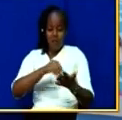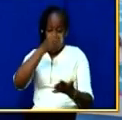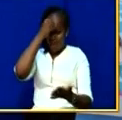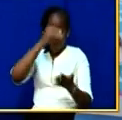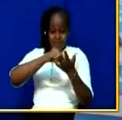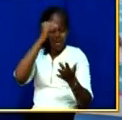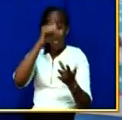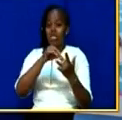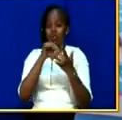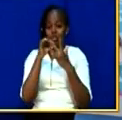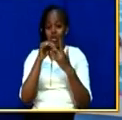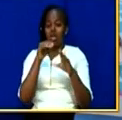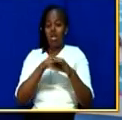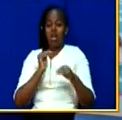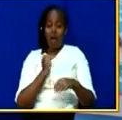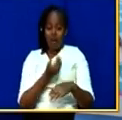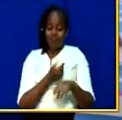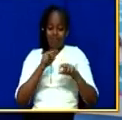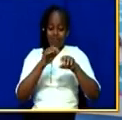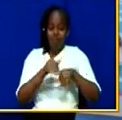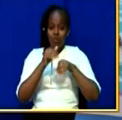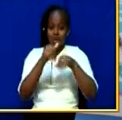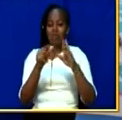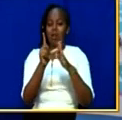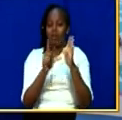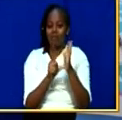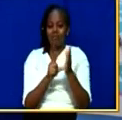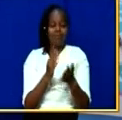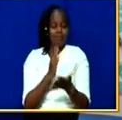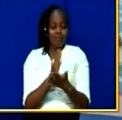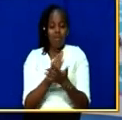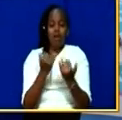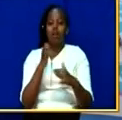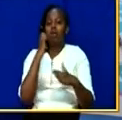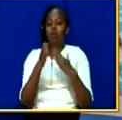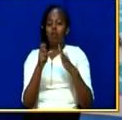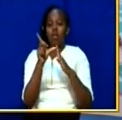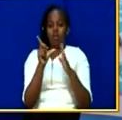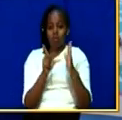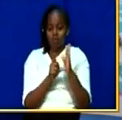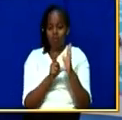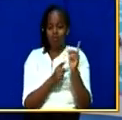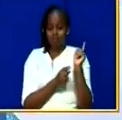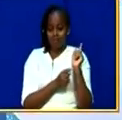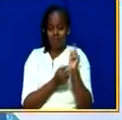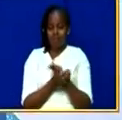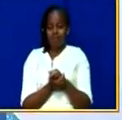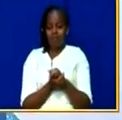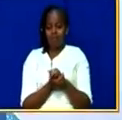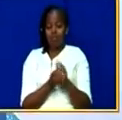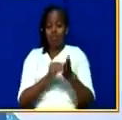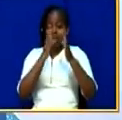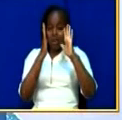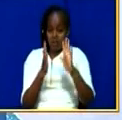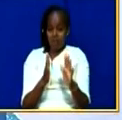learning. especially in our agriculture lesson. I like it. So by the end of this substrand, learner back